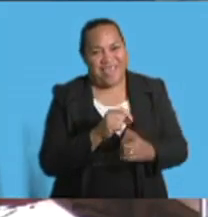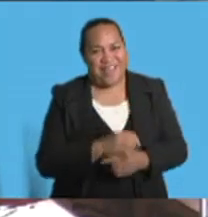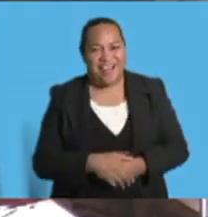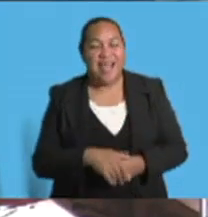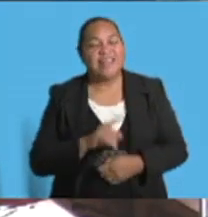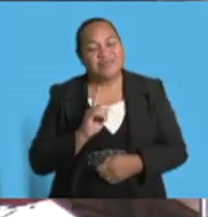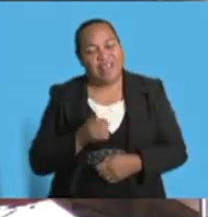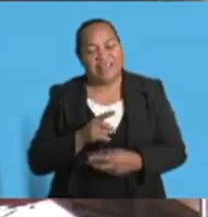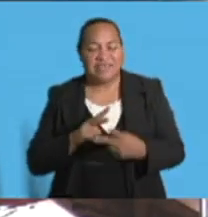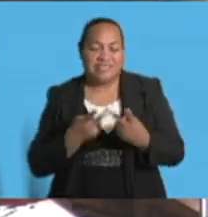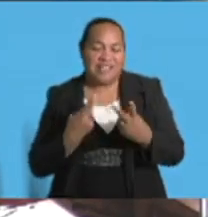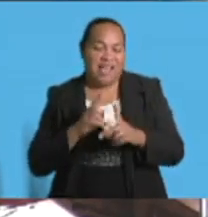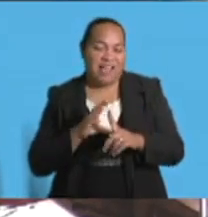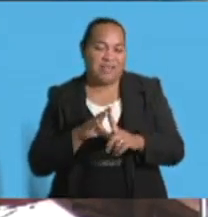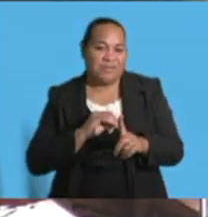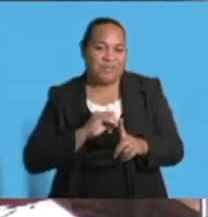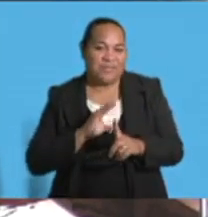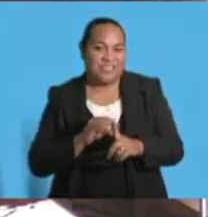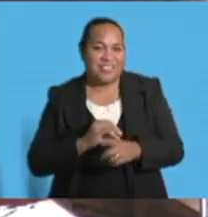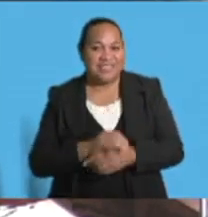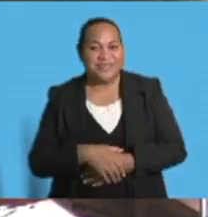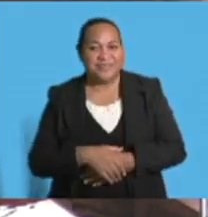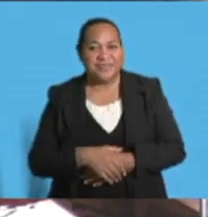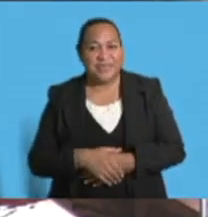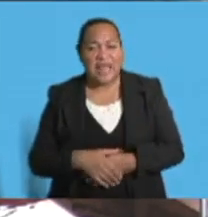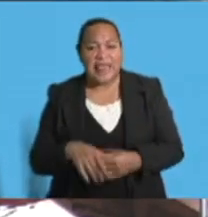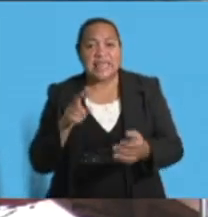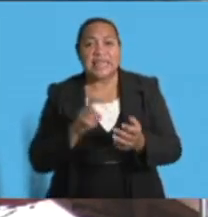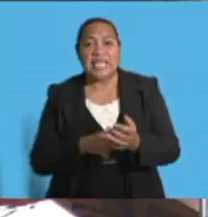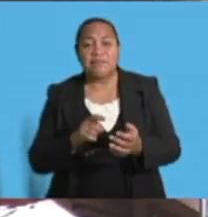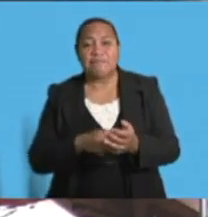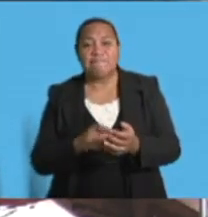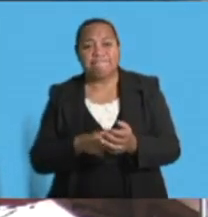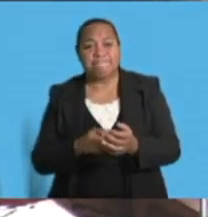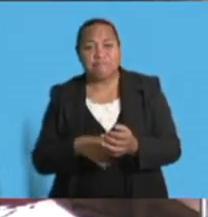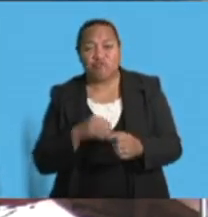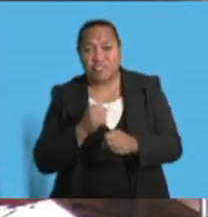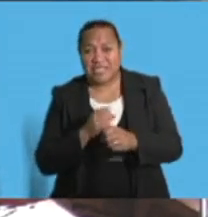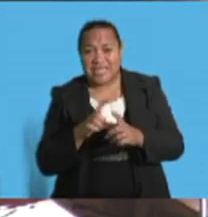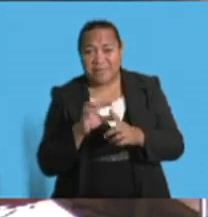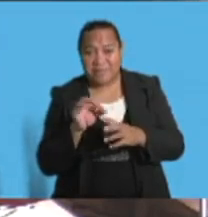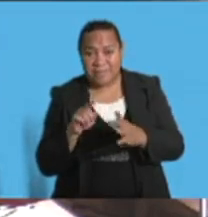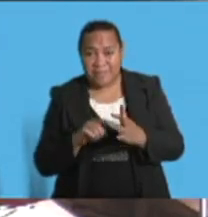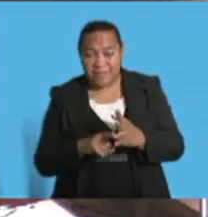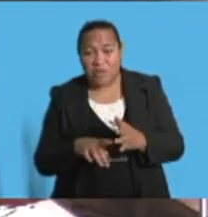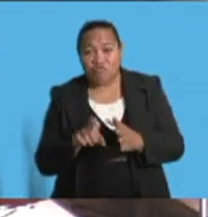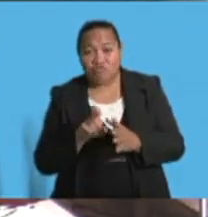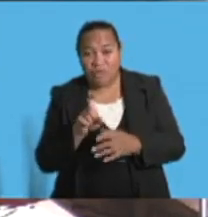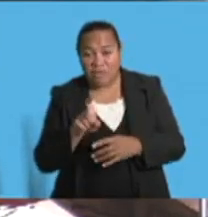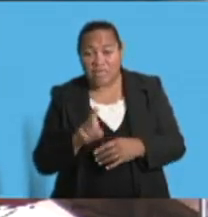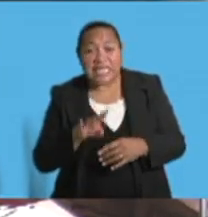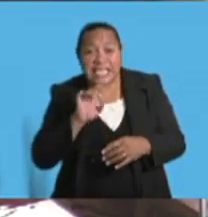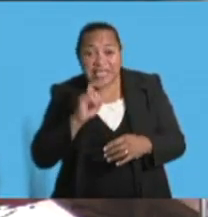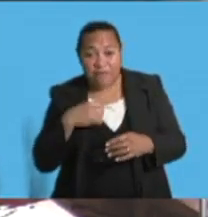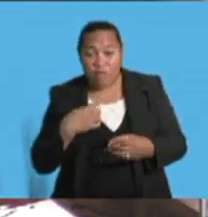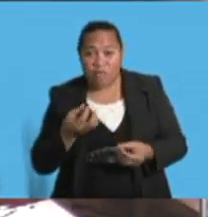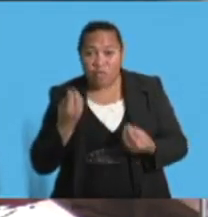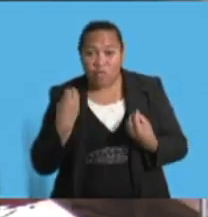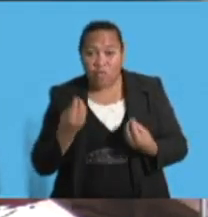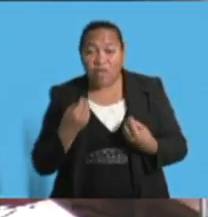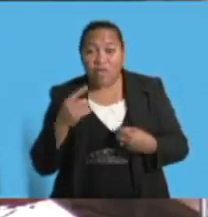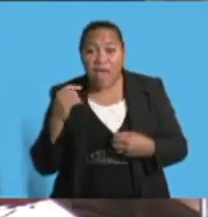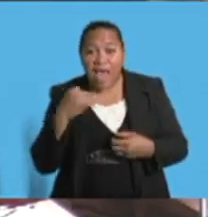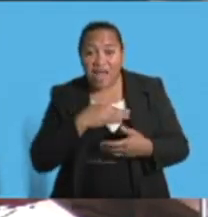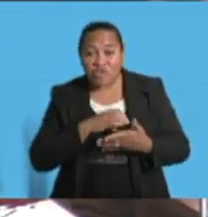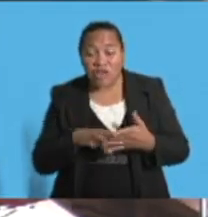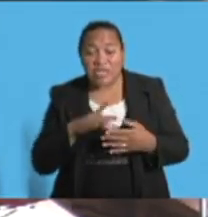another example if I come to it. The debt to GDP ratio in simple terms would mean if you are worth $100 and